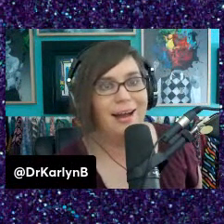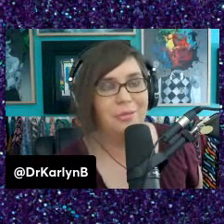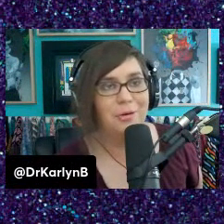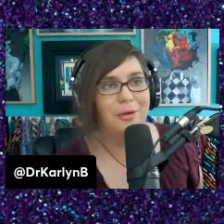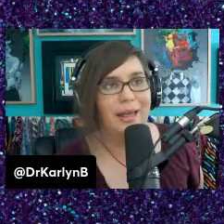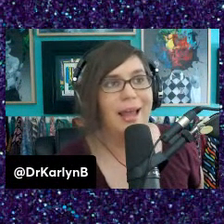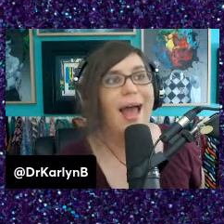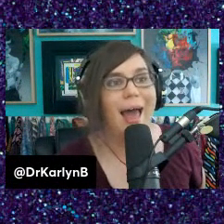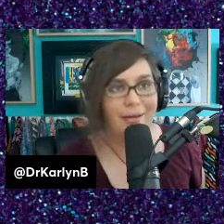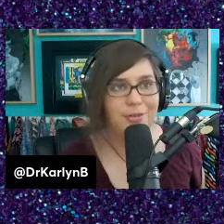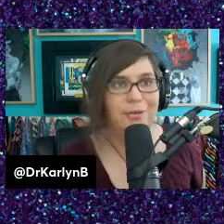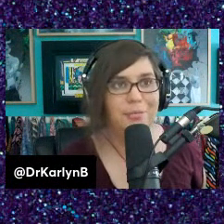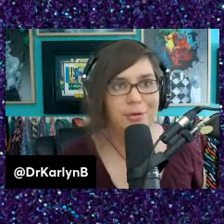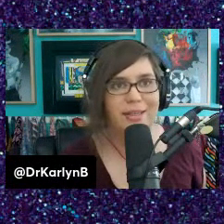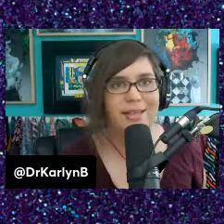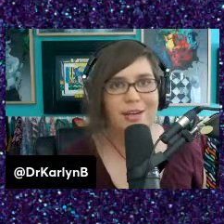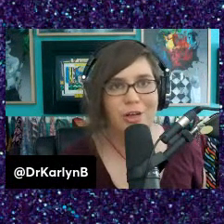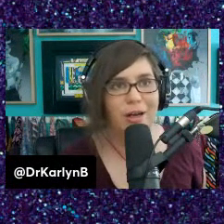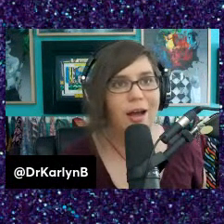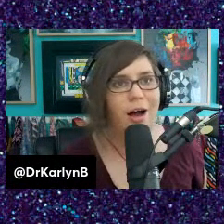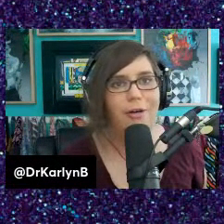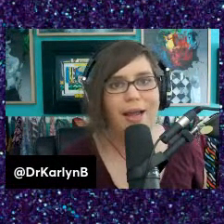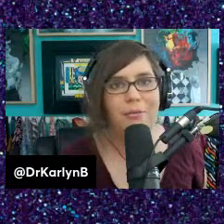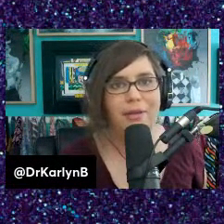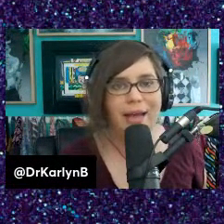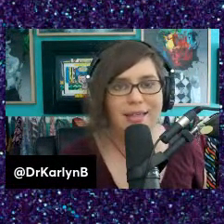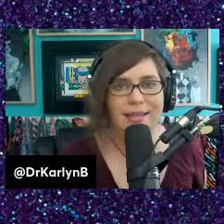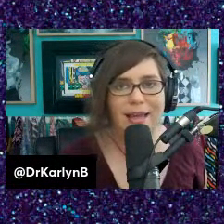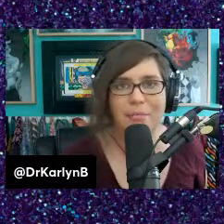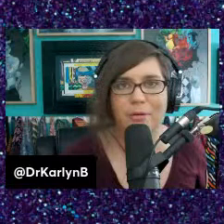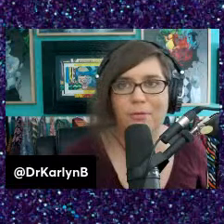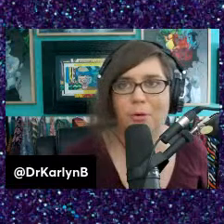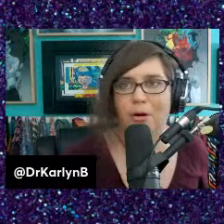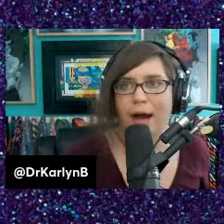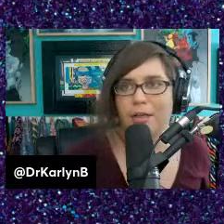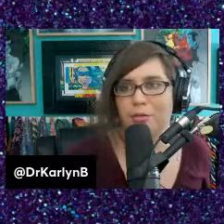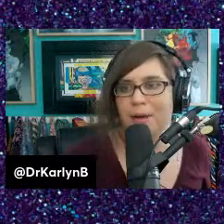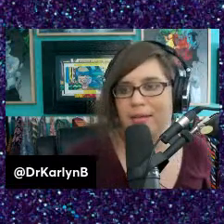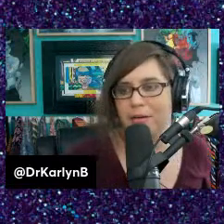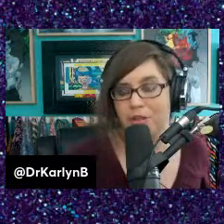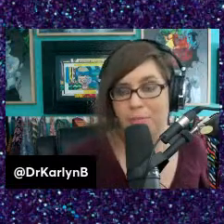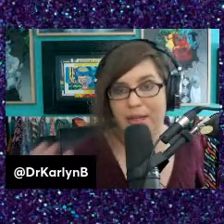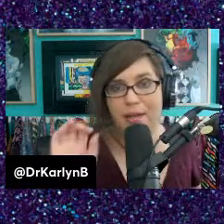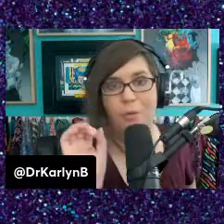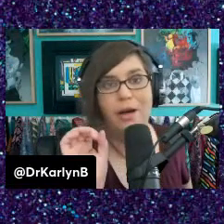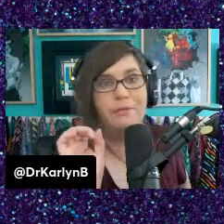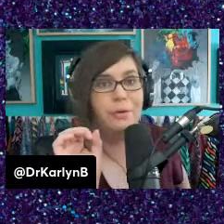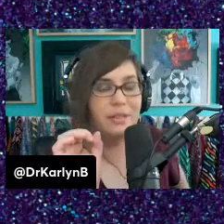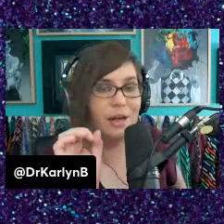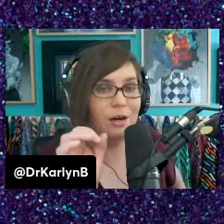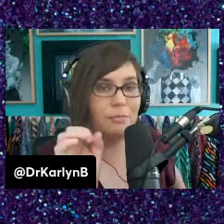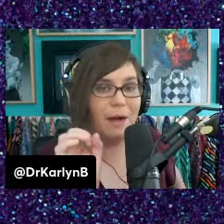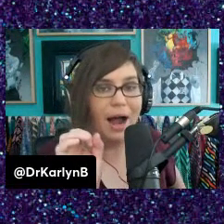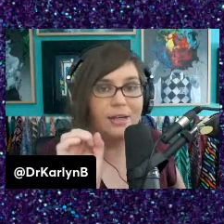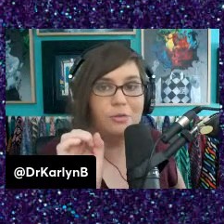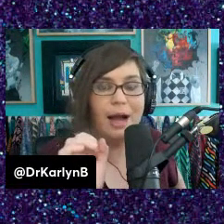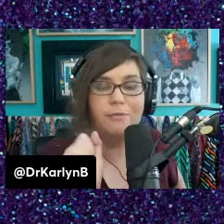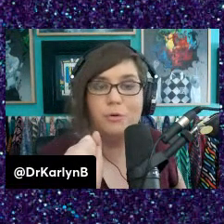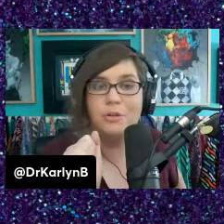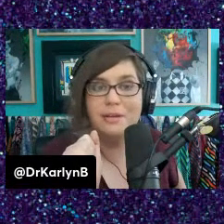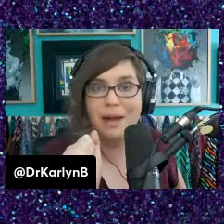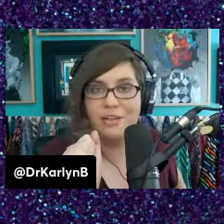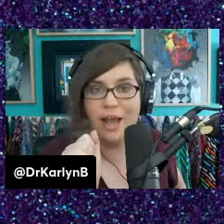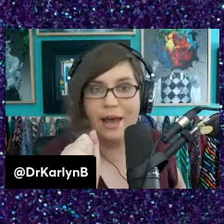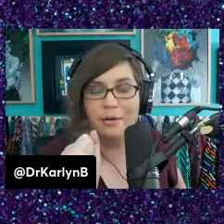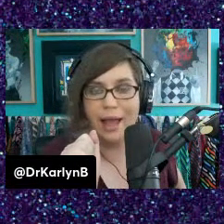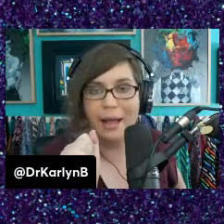at 9:30 after the presentation. All right. One last thing before I do my little spiel. I want everyone to know I do have